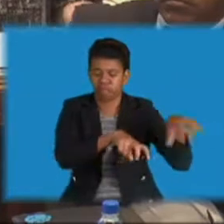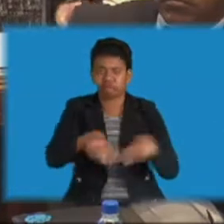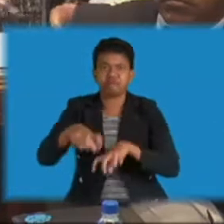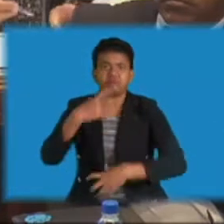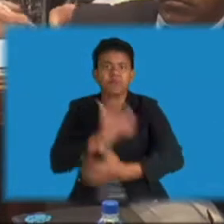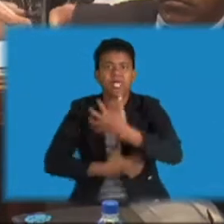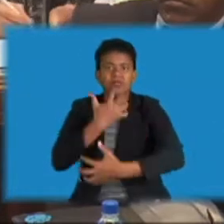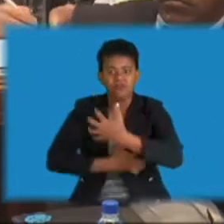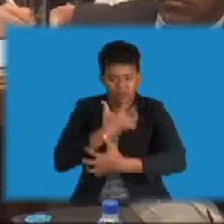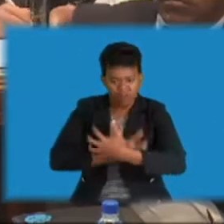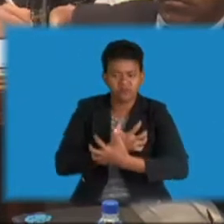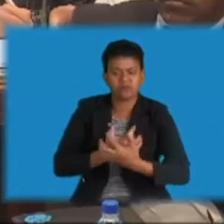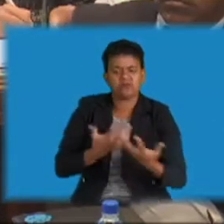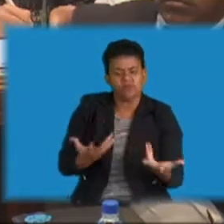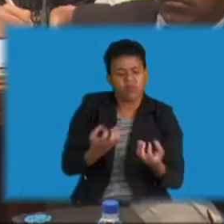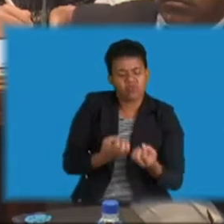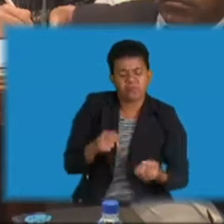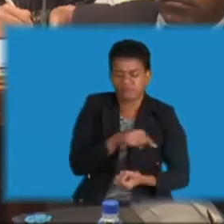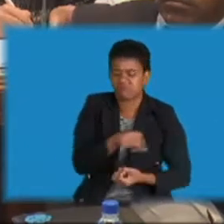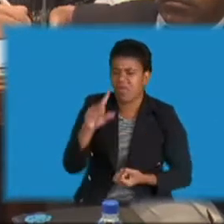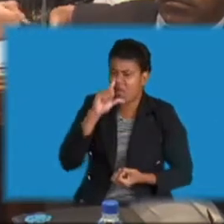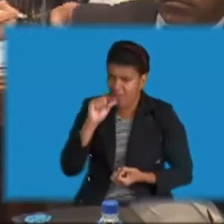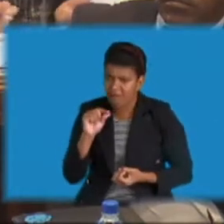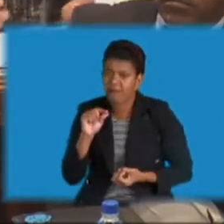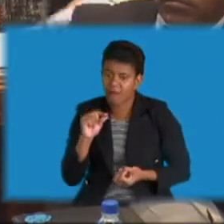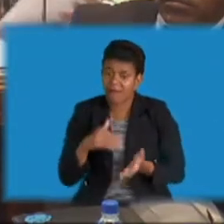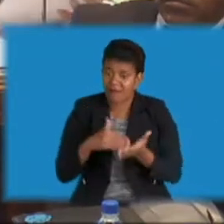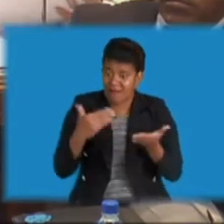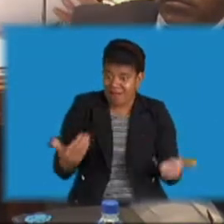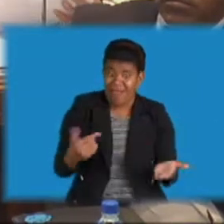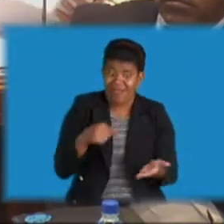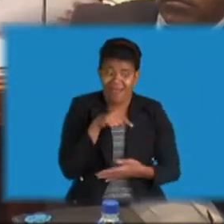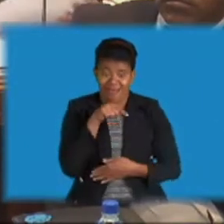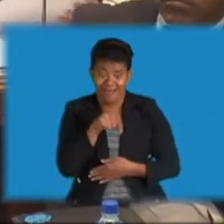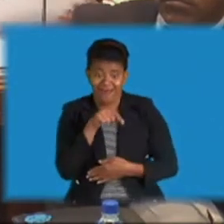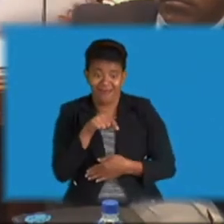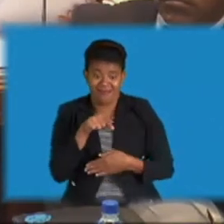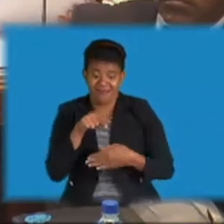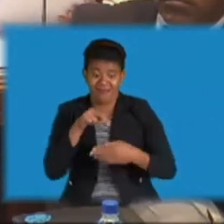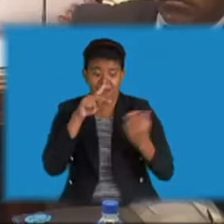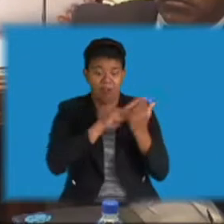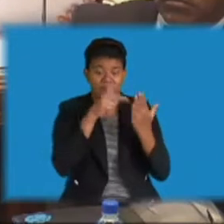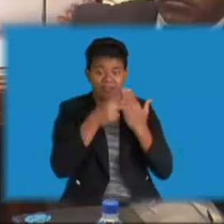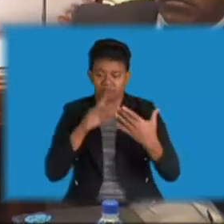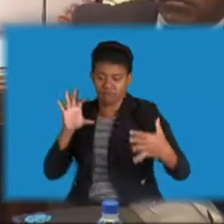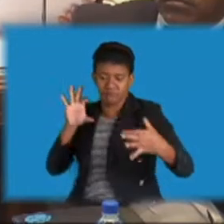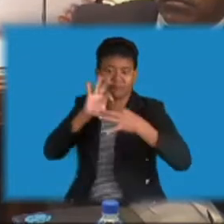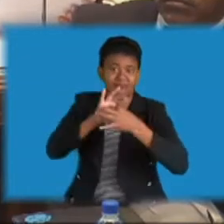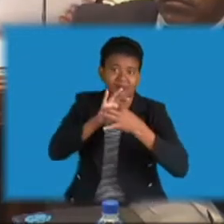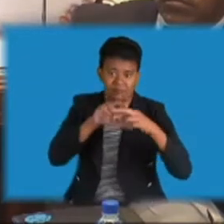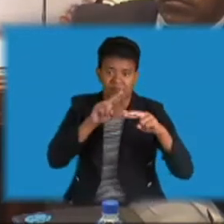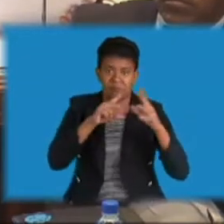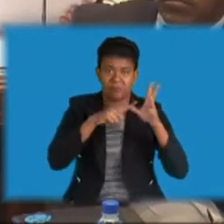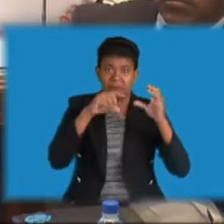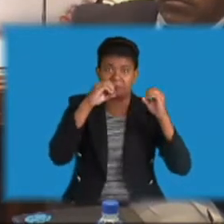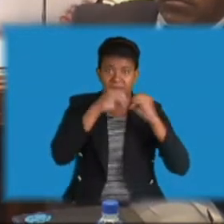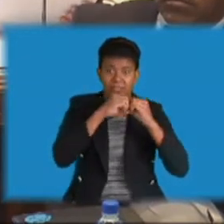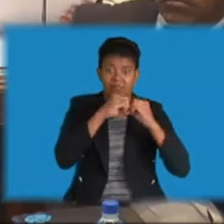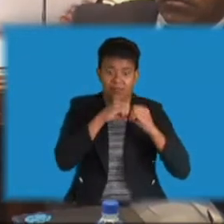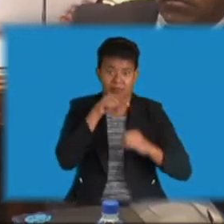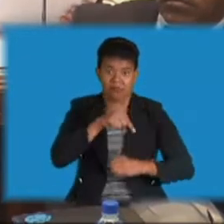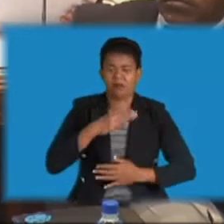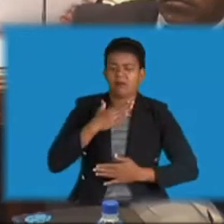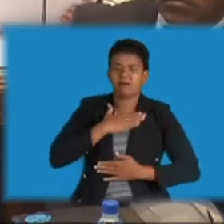To date, Madam Speaker, under the SCARP program with the Fiji Development Bank, my ministry has assisted over 60 forest-based